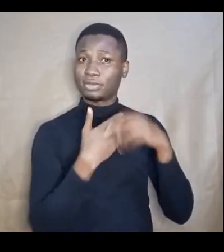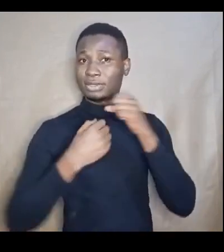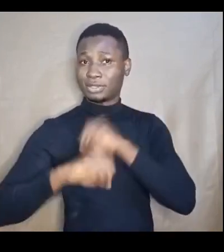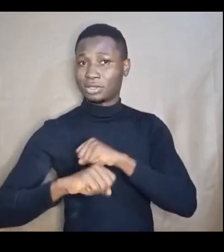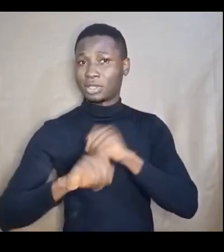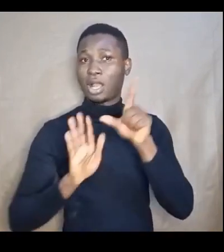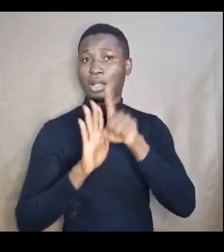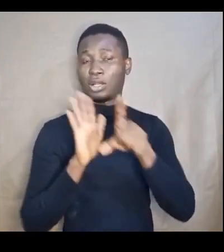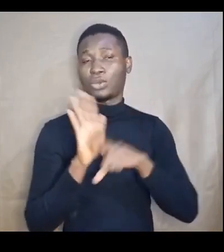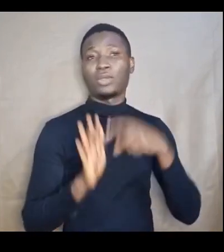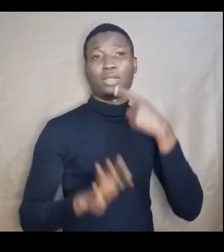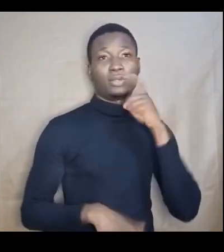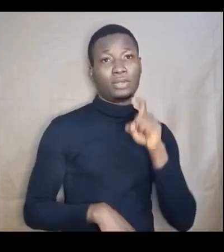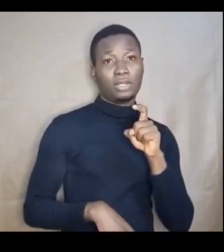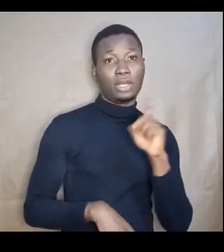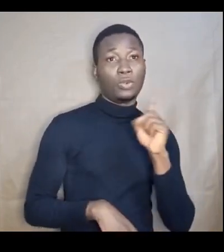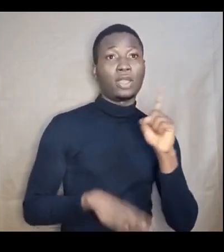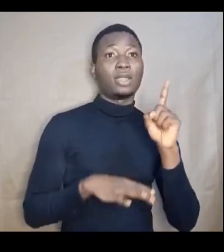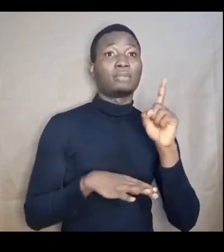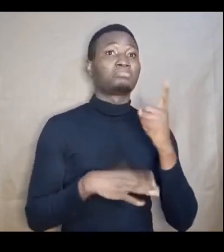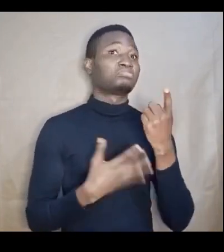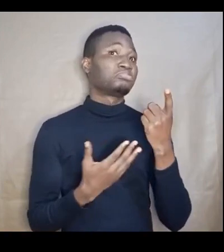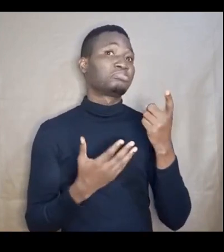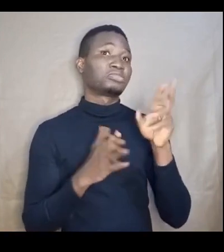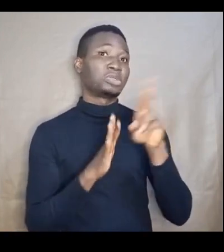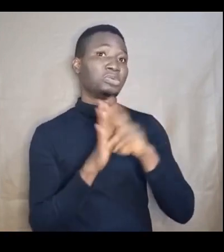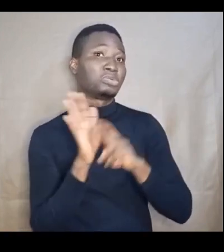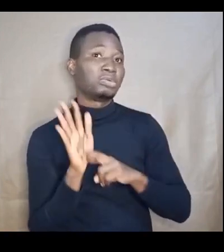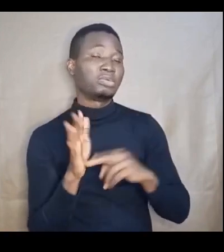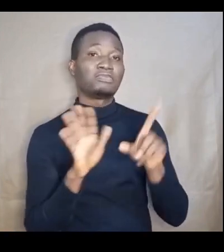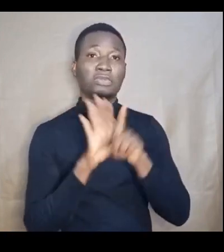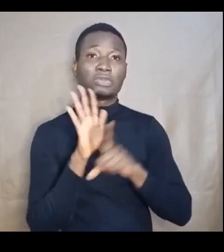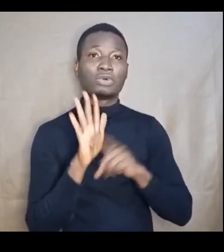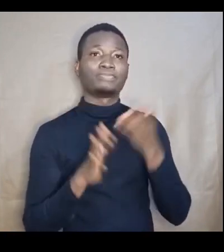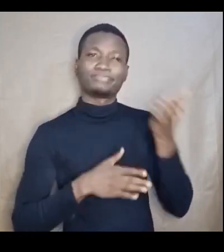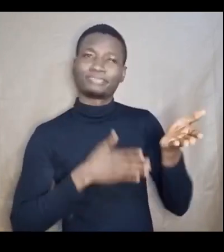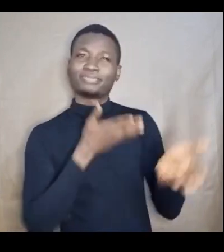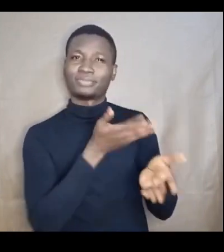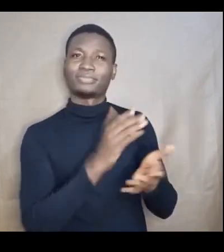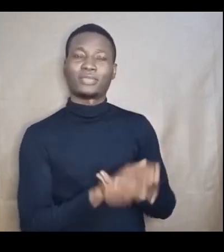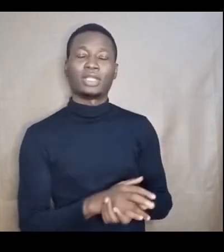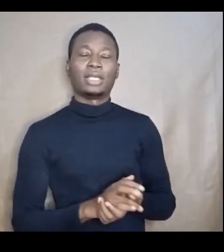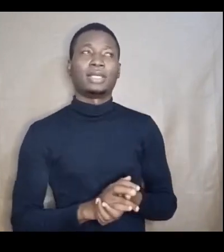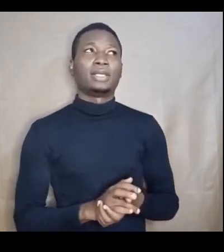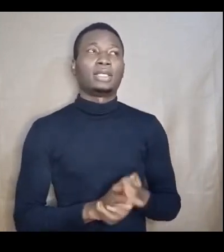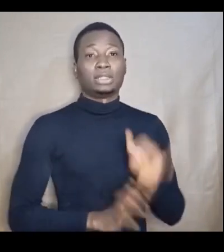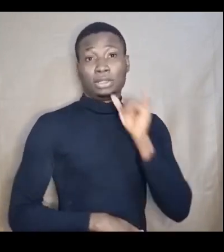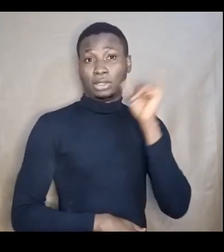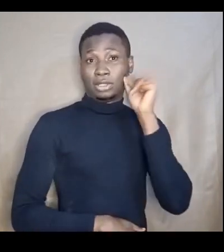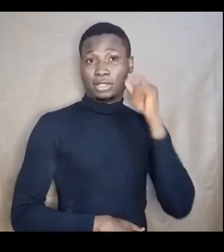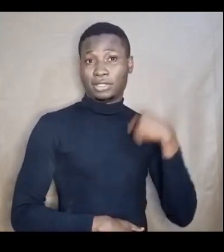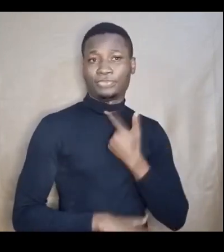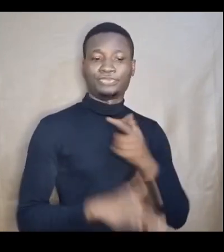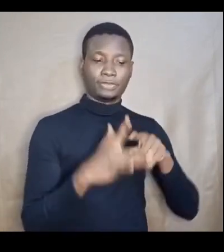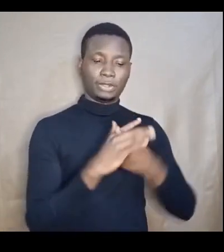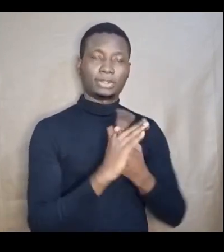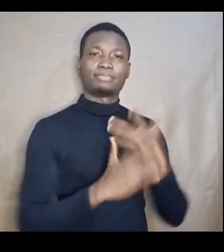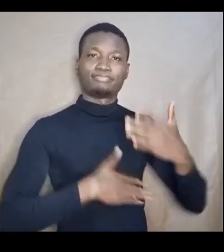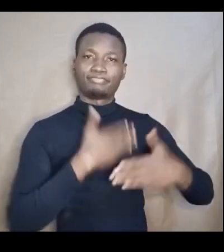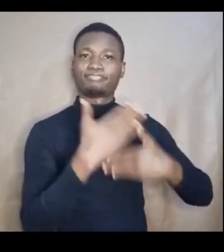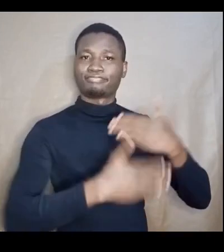where rule of law prevails. And so yesterday we began the process. And the process began with trying